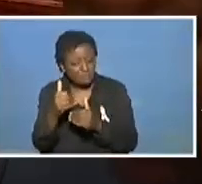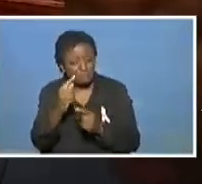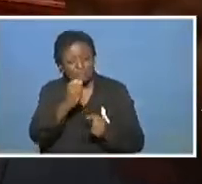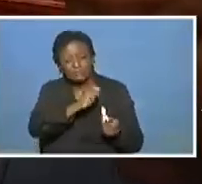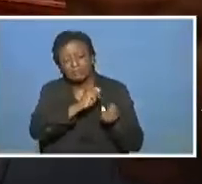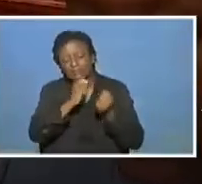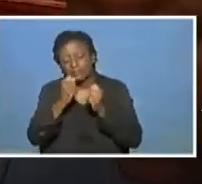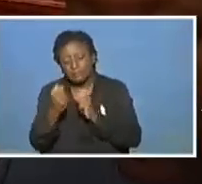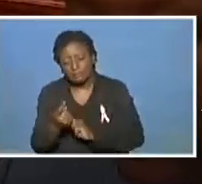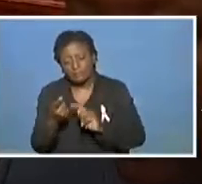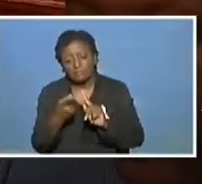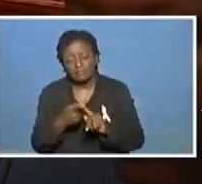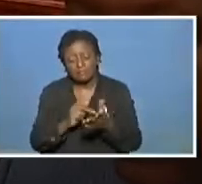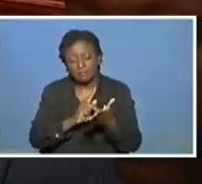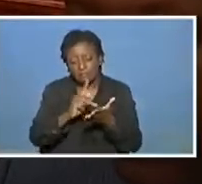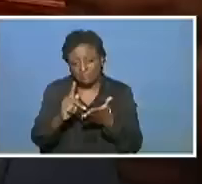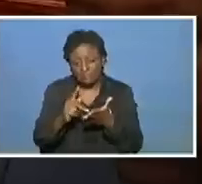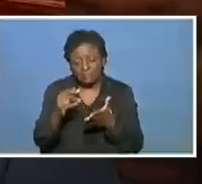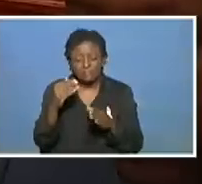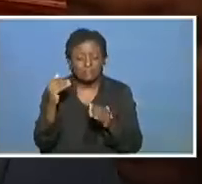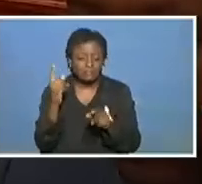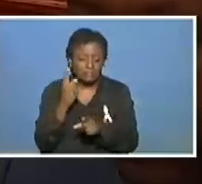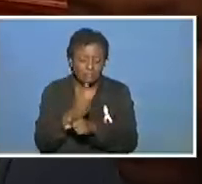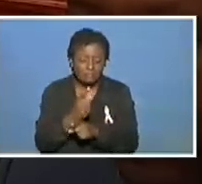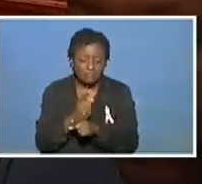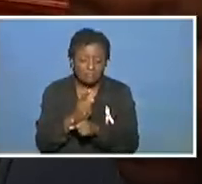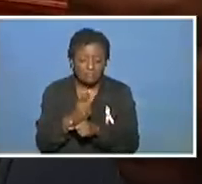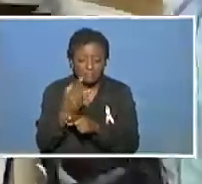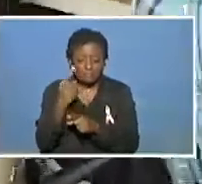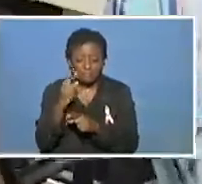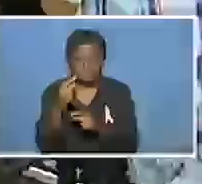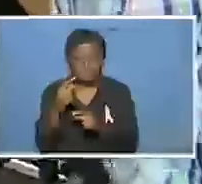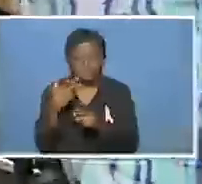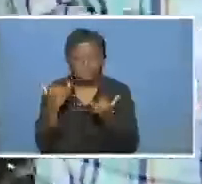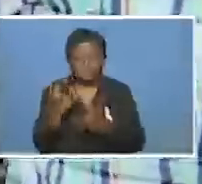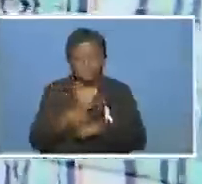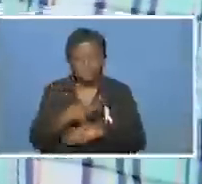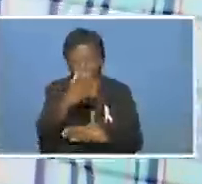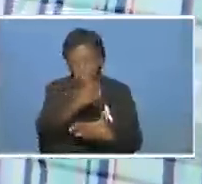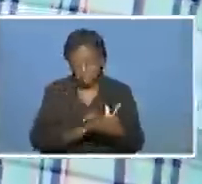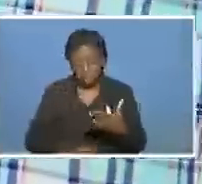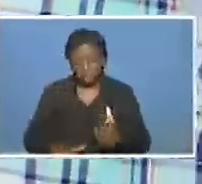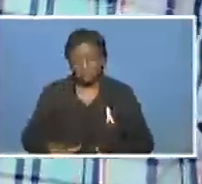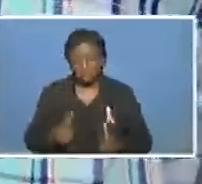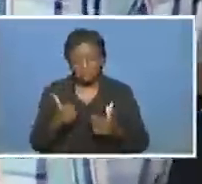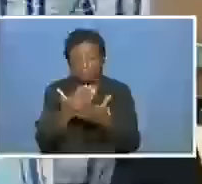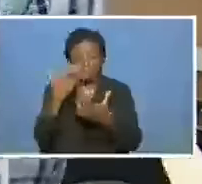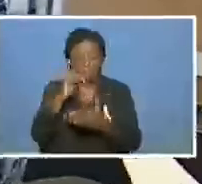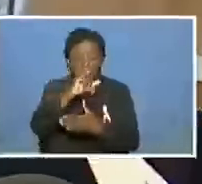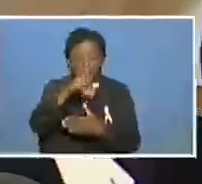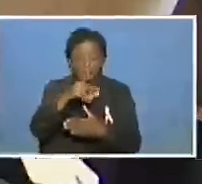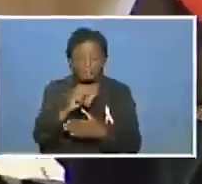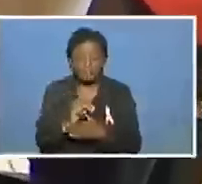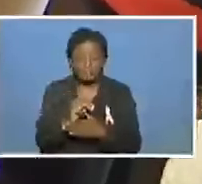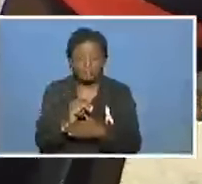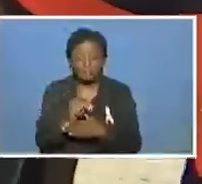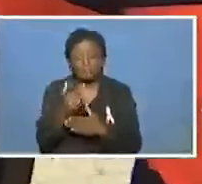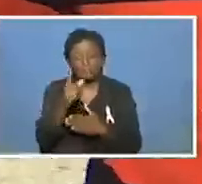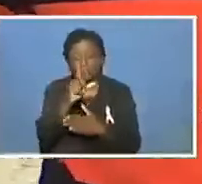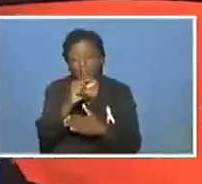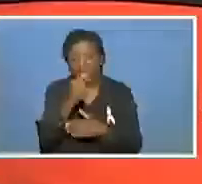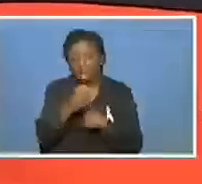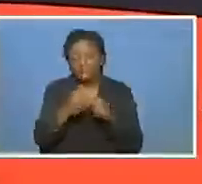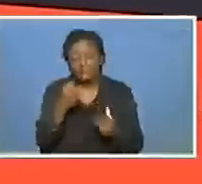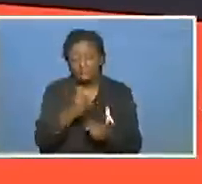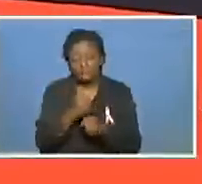into a wage that is appropriate for today's costs of living. This past January marked 20 years since the Minimum Wage